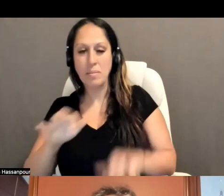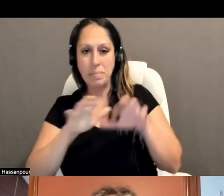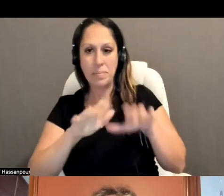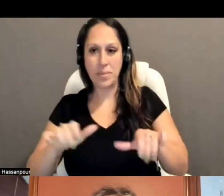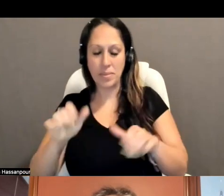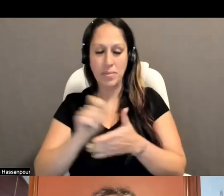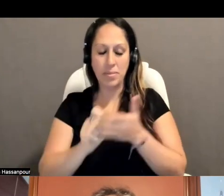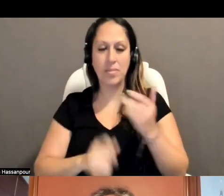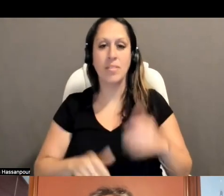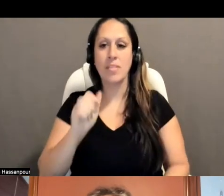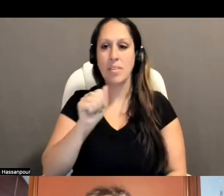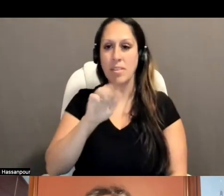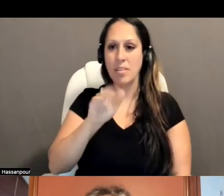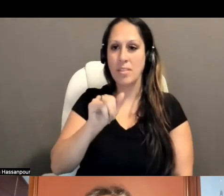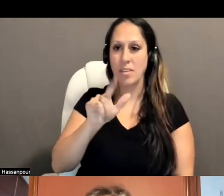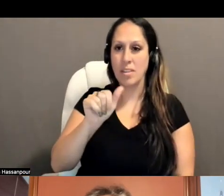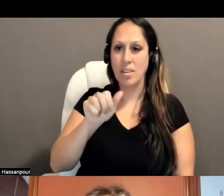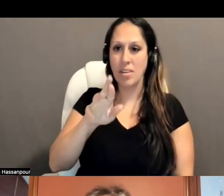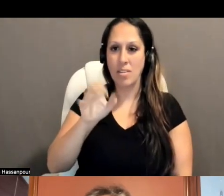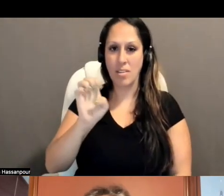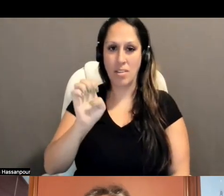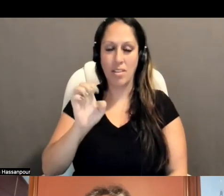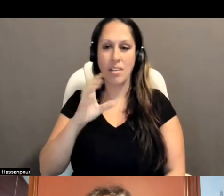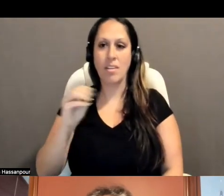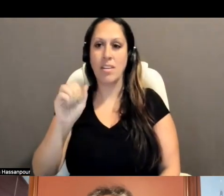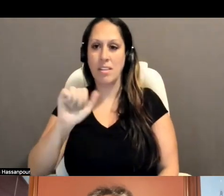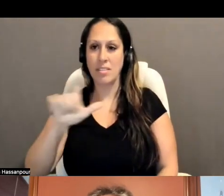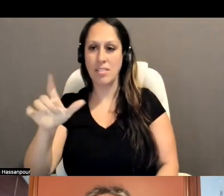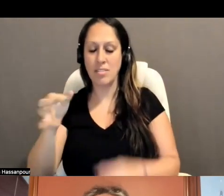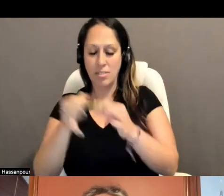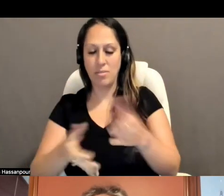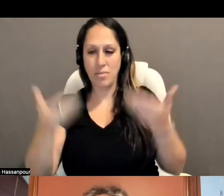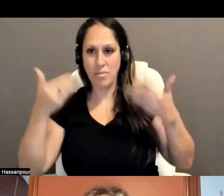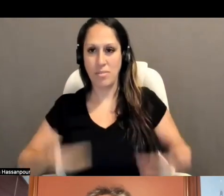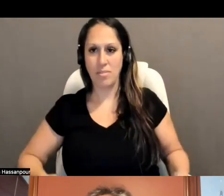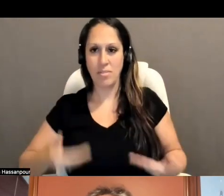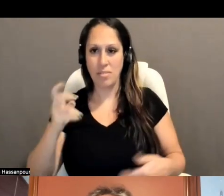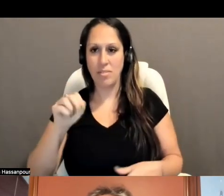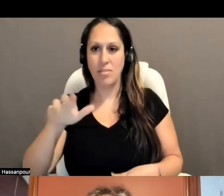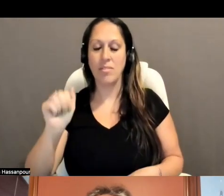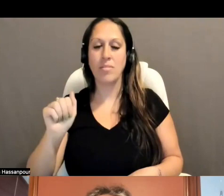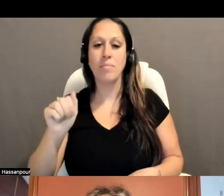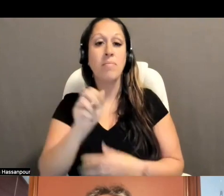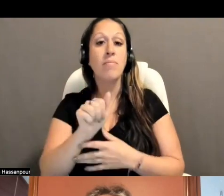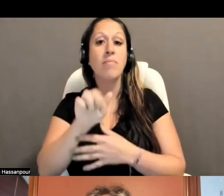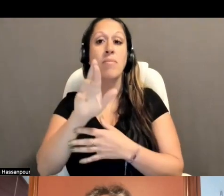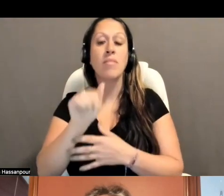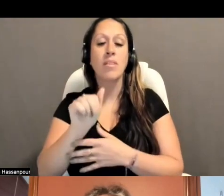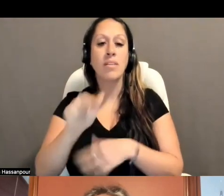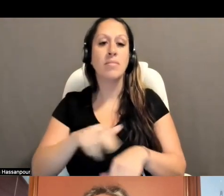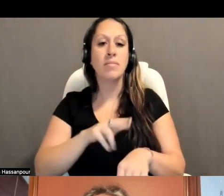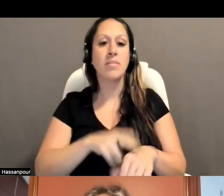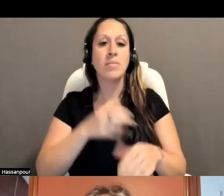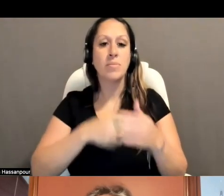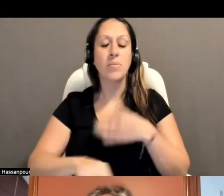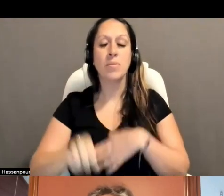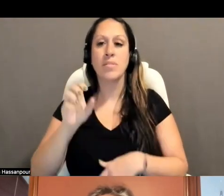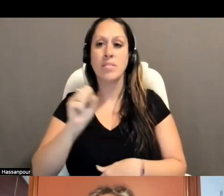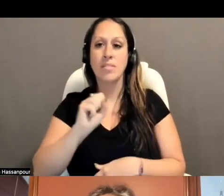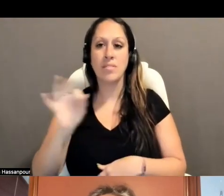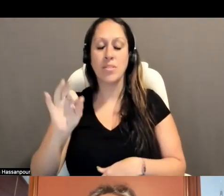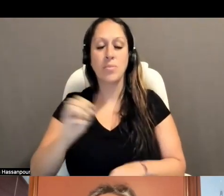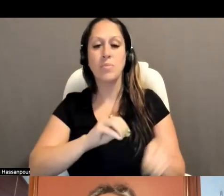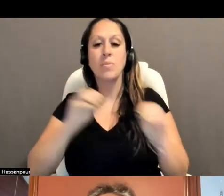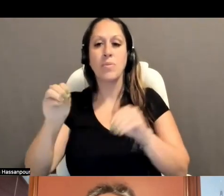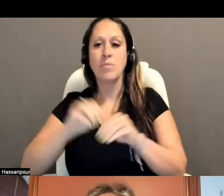Ari Lurie, and ASL interpreter Nora. Ari, a native of San Francisco, moved to Boston